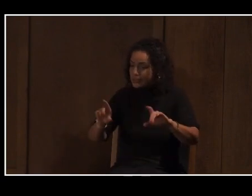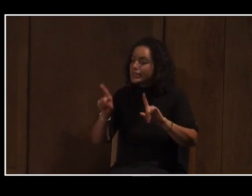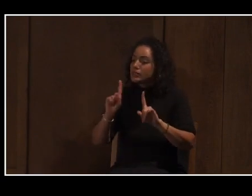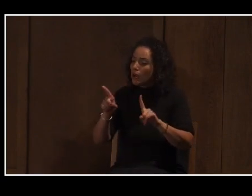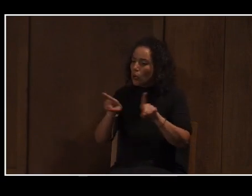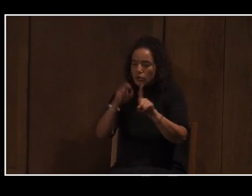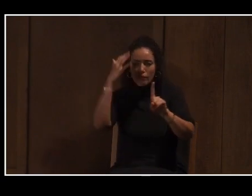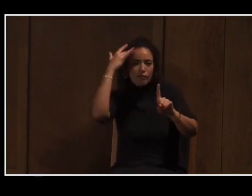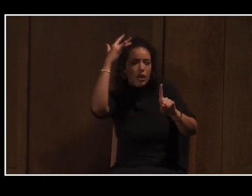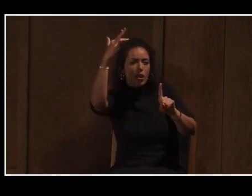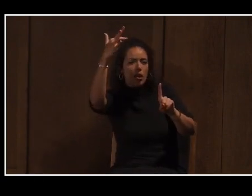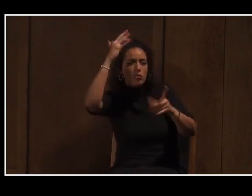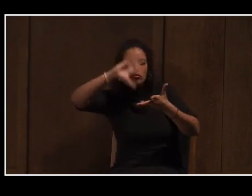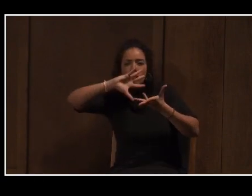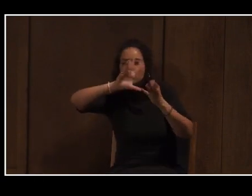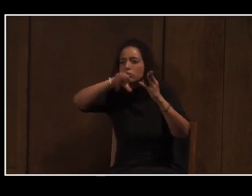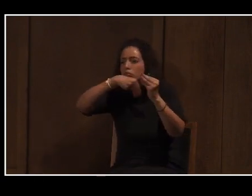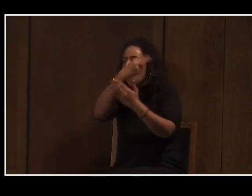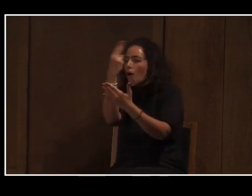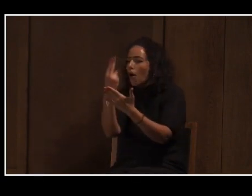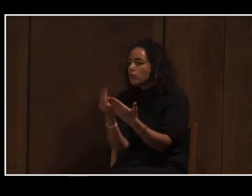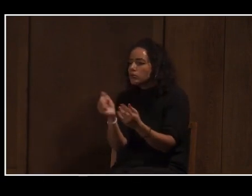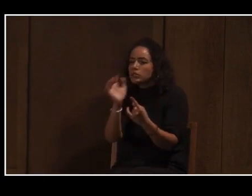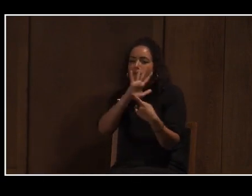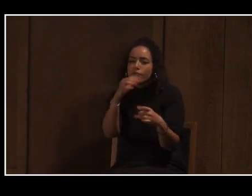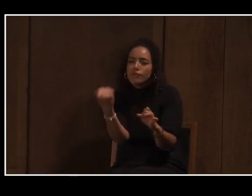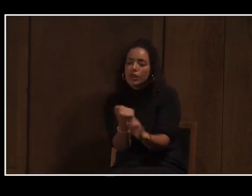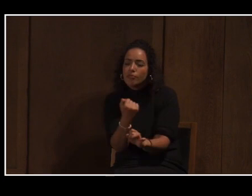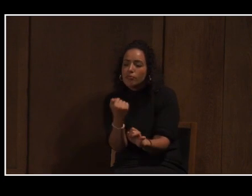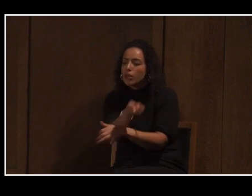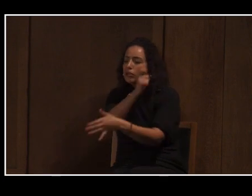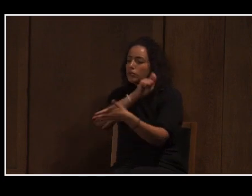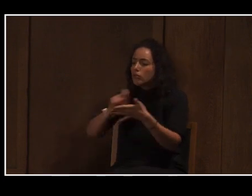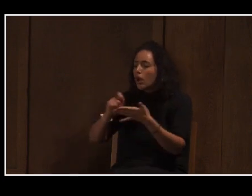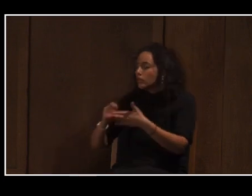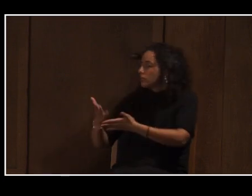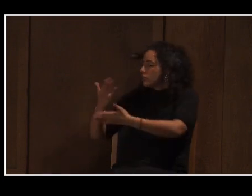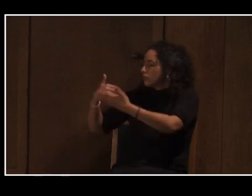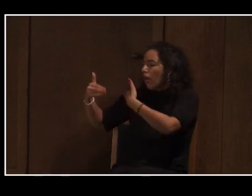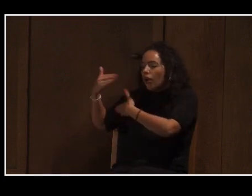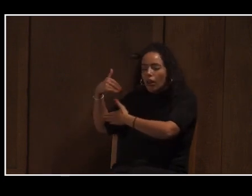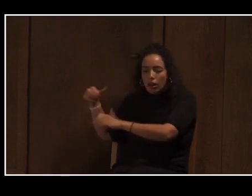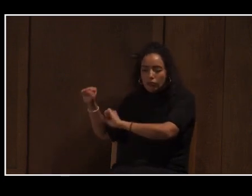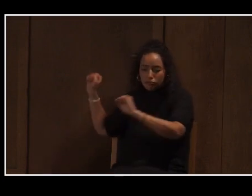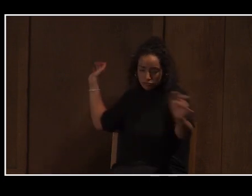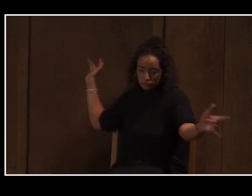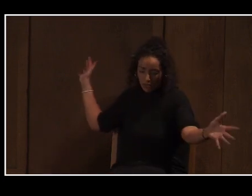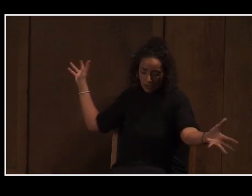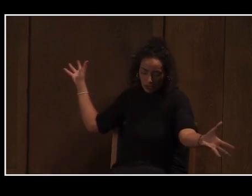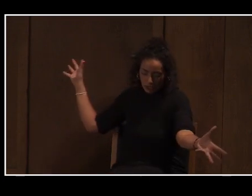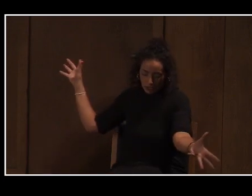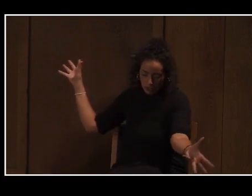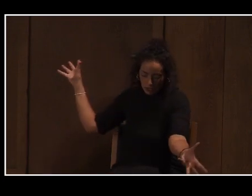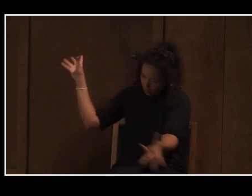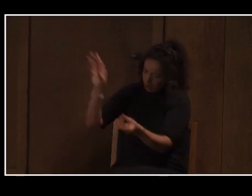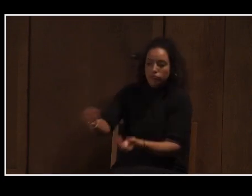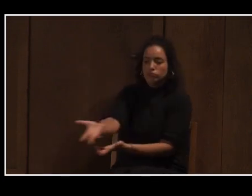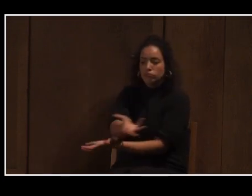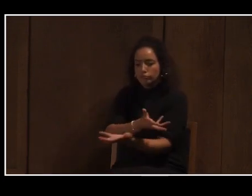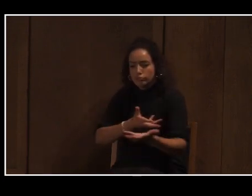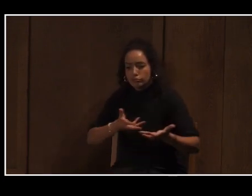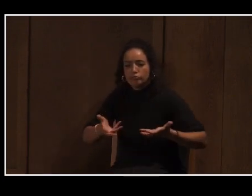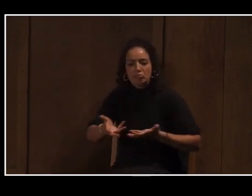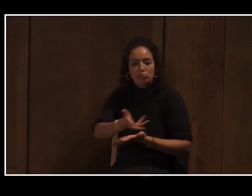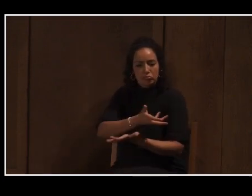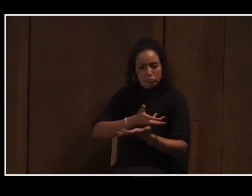philosophers and artists and designers and filmmakers and writers and historians, and everything that we did sat in between, because we really wanted to go against